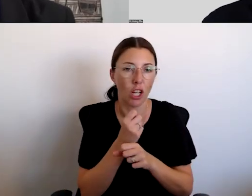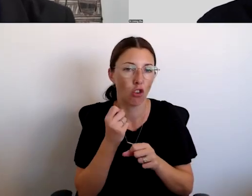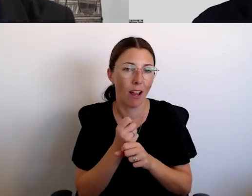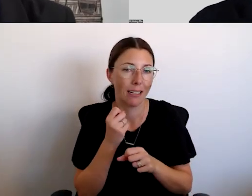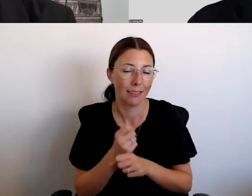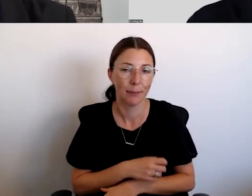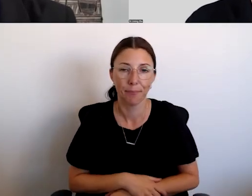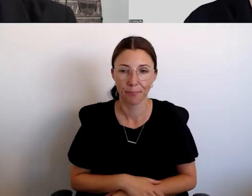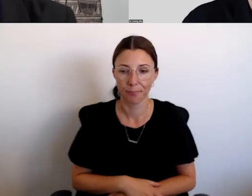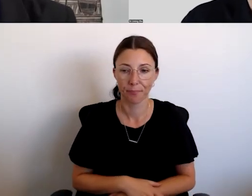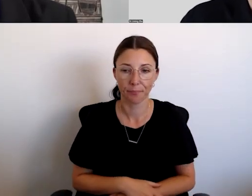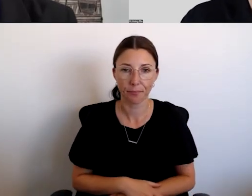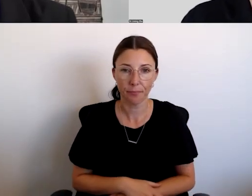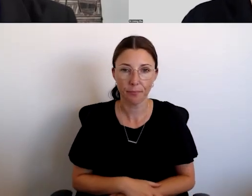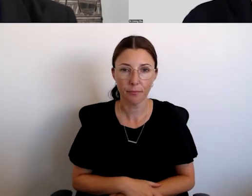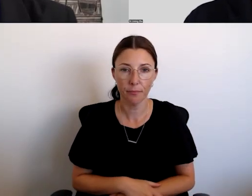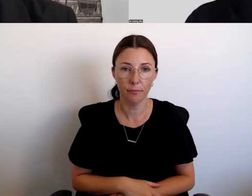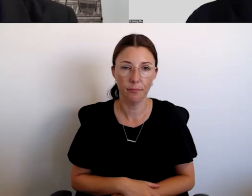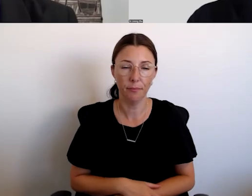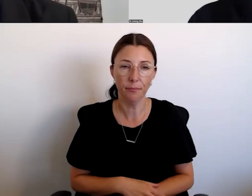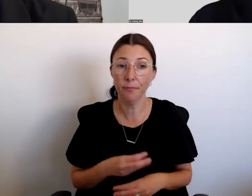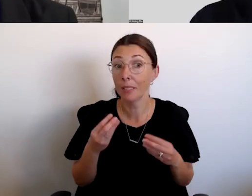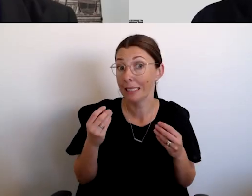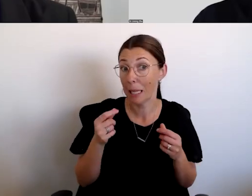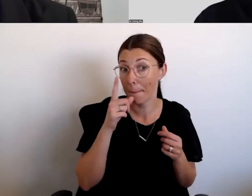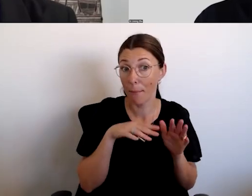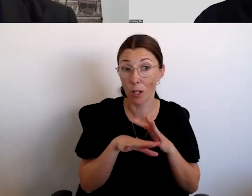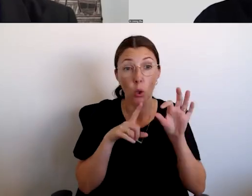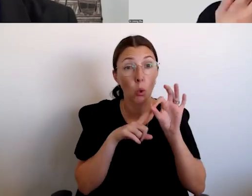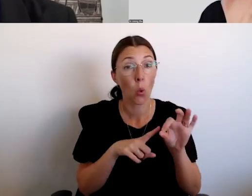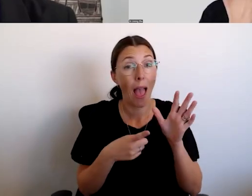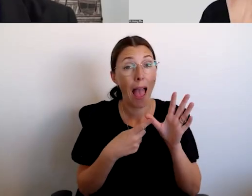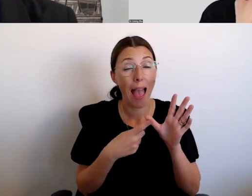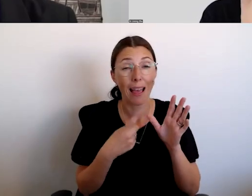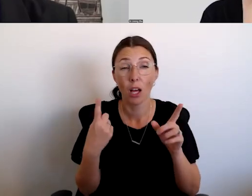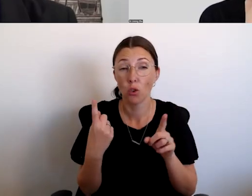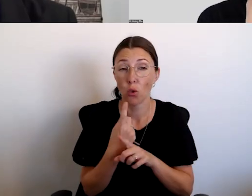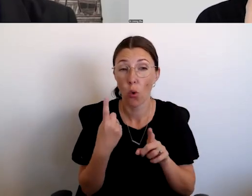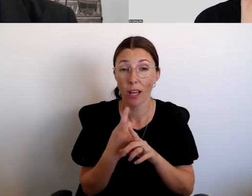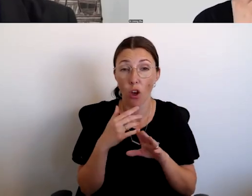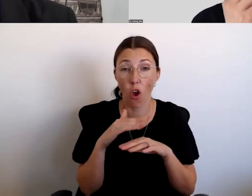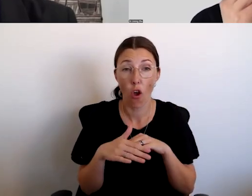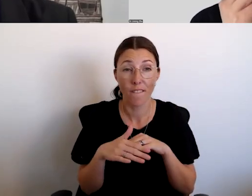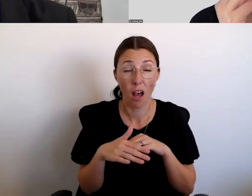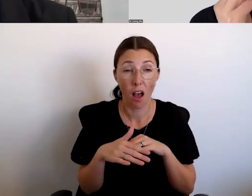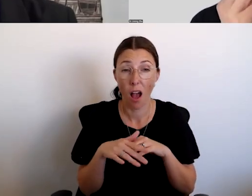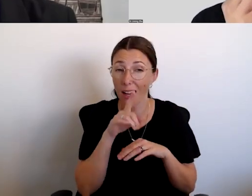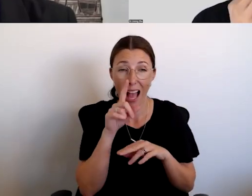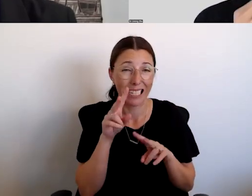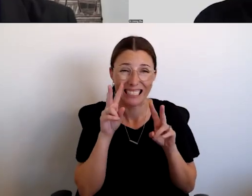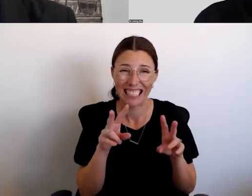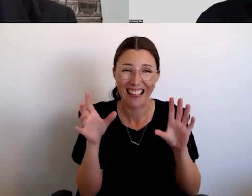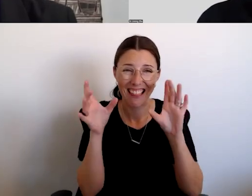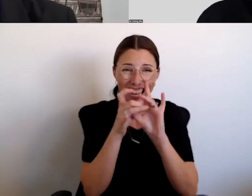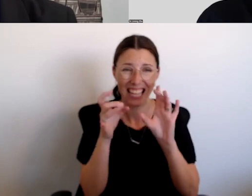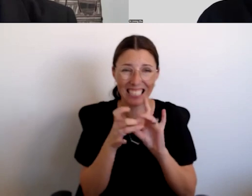Yeah. A couple of people have mentioned in the Q&A that they're not seeing the links that we've been referring to. If you